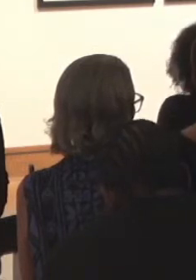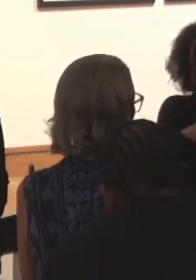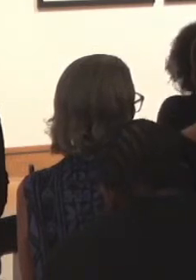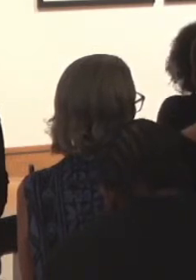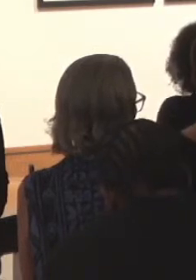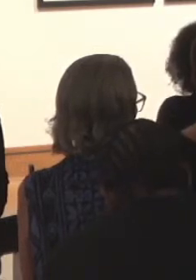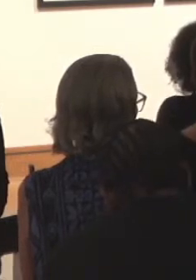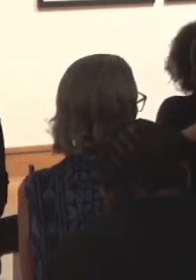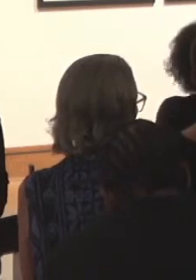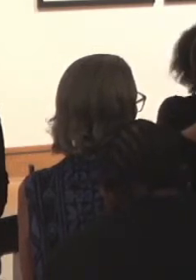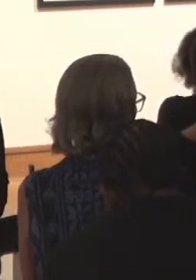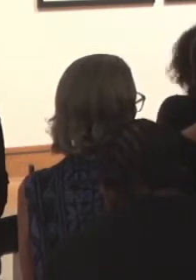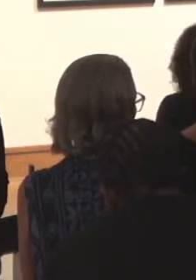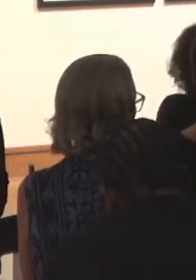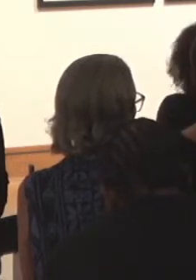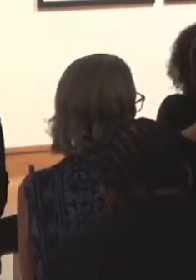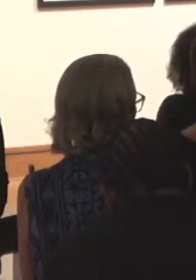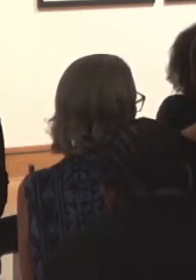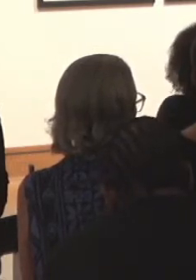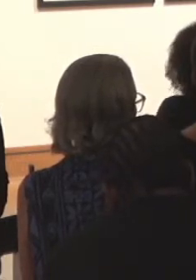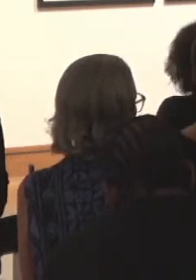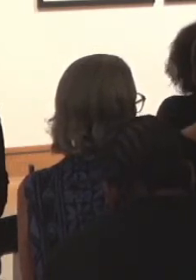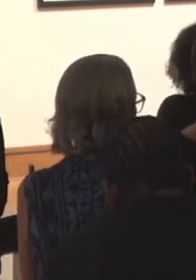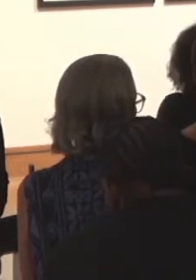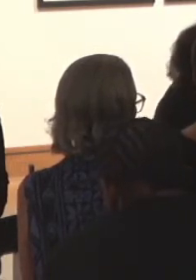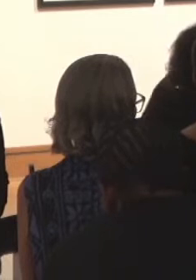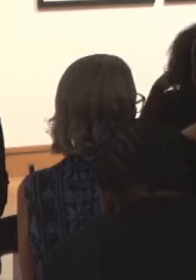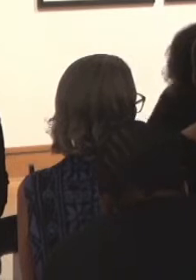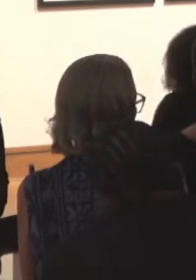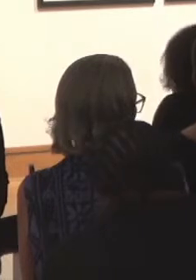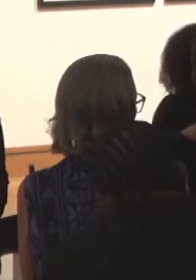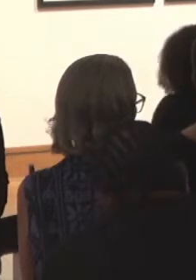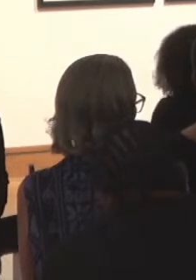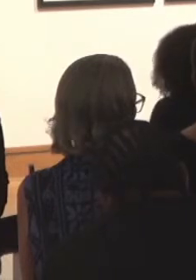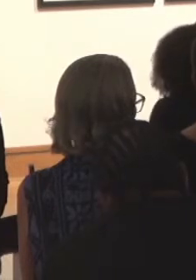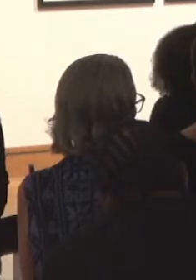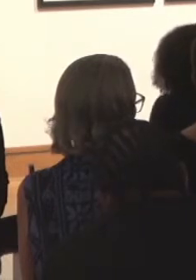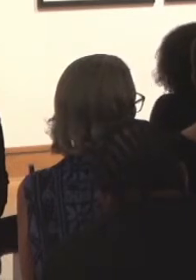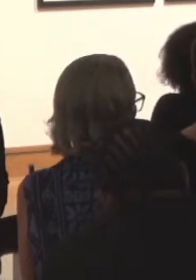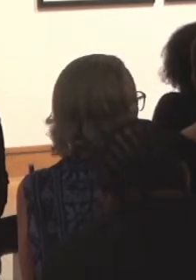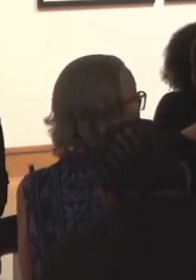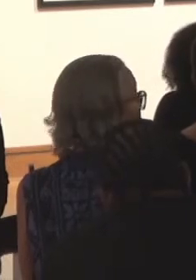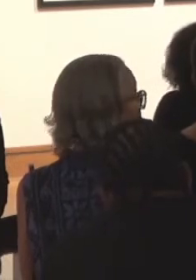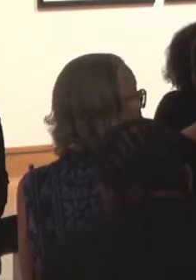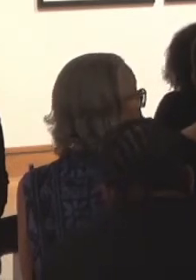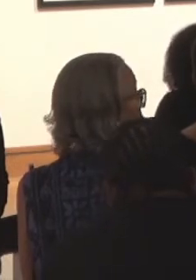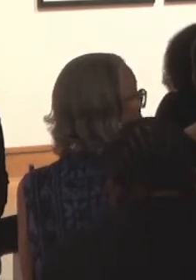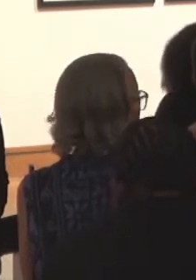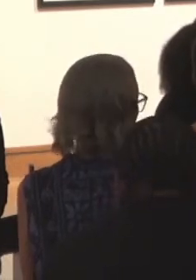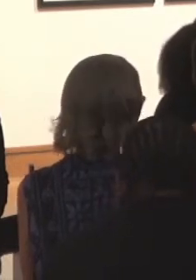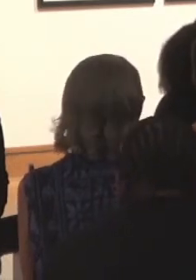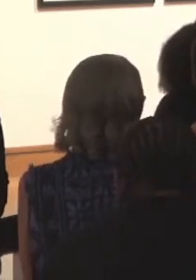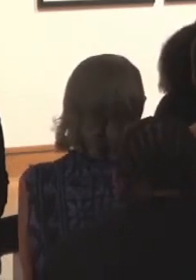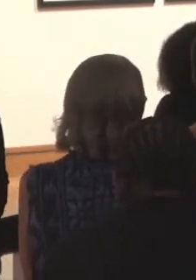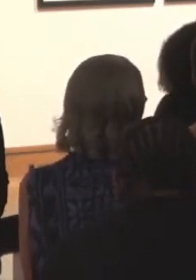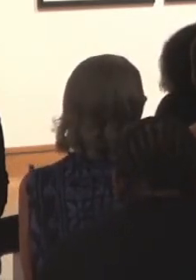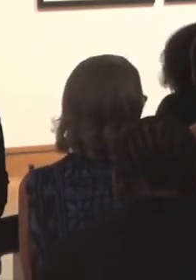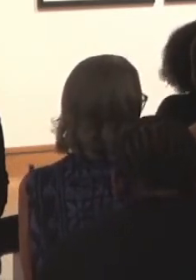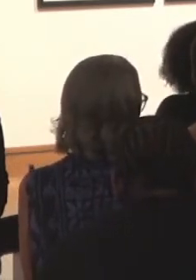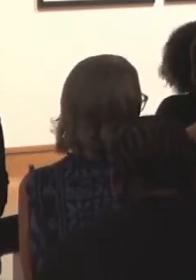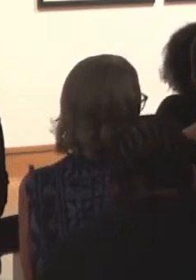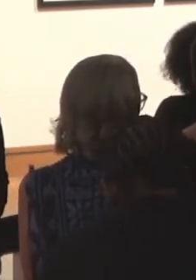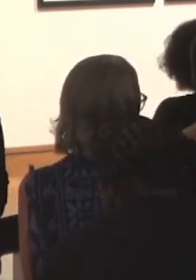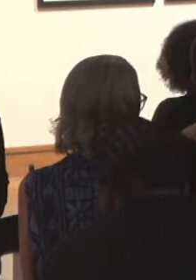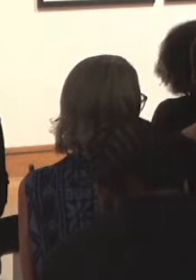Yeah. To witness Monumental, and when I say it was just incredibly exhausting, strenuous, difficult to witness